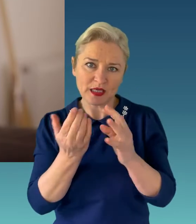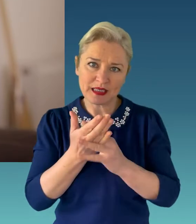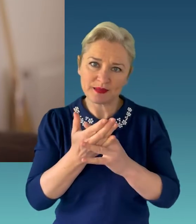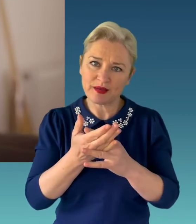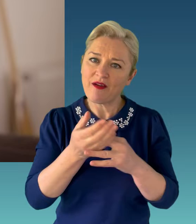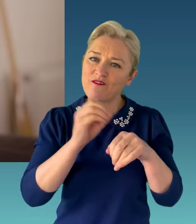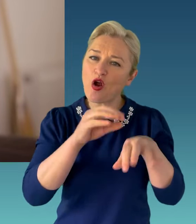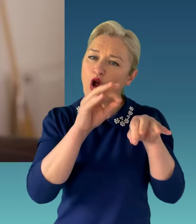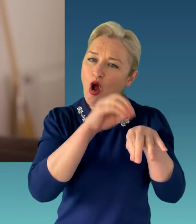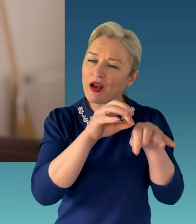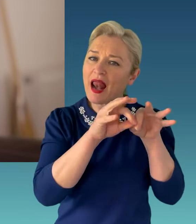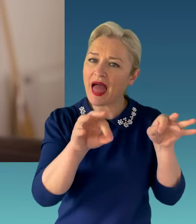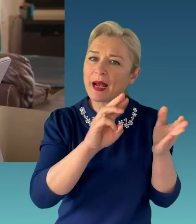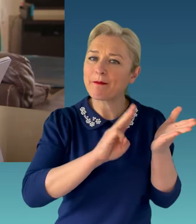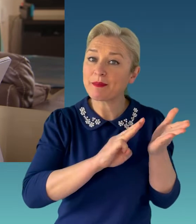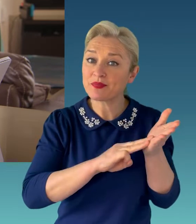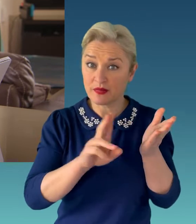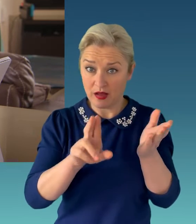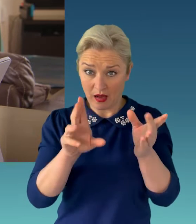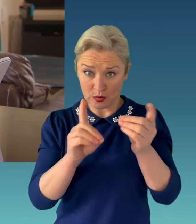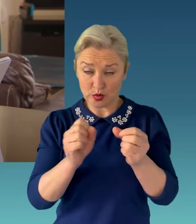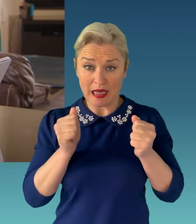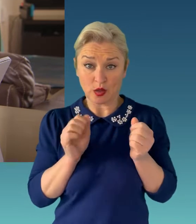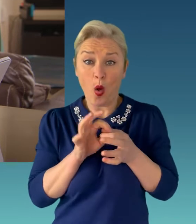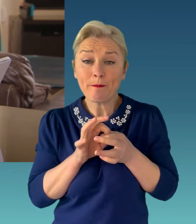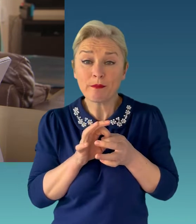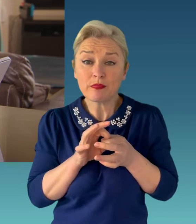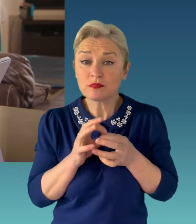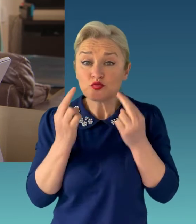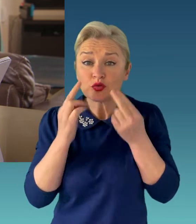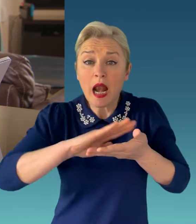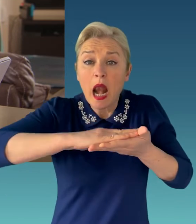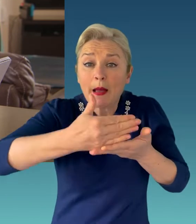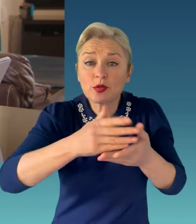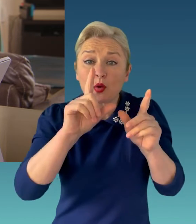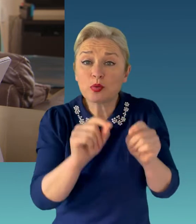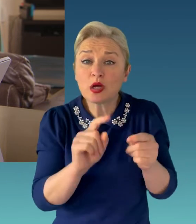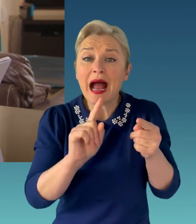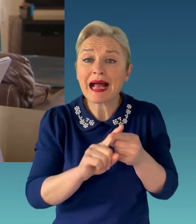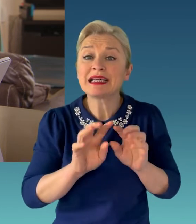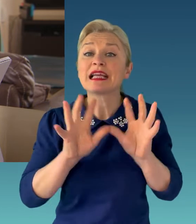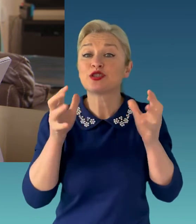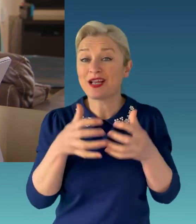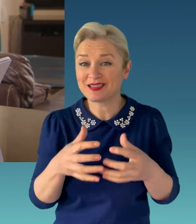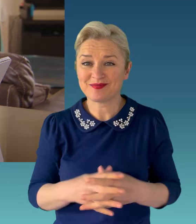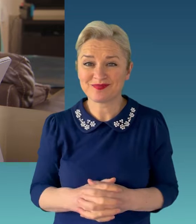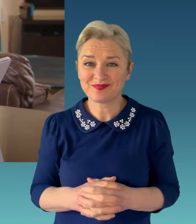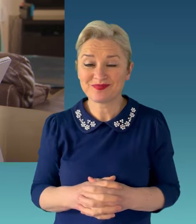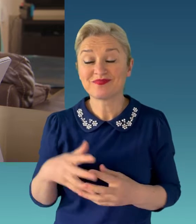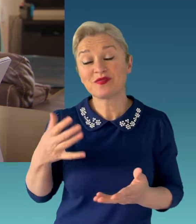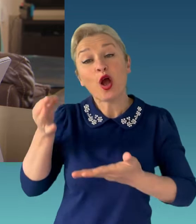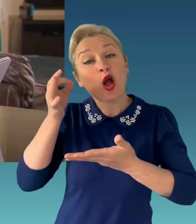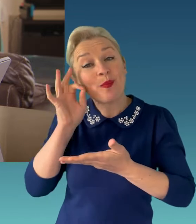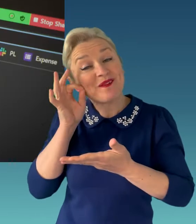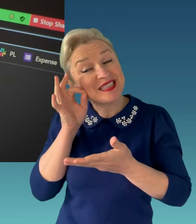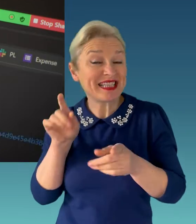You can do that from the comfort of your own home. All you need is a laptop or computer and an internet connection. I like to have a cup of tea nearby